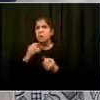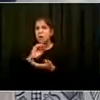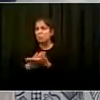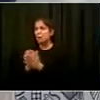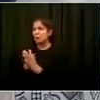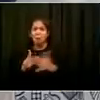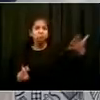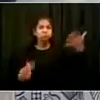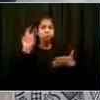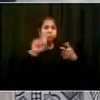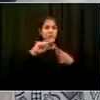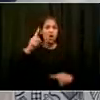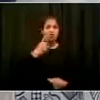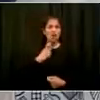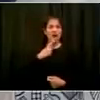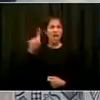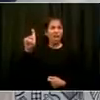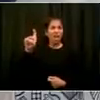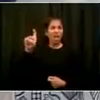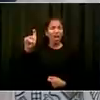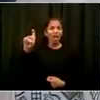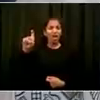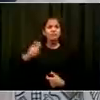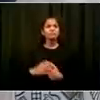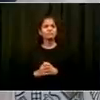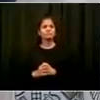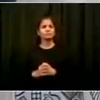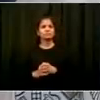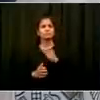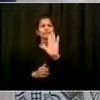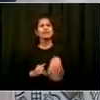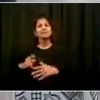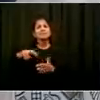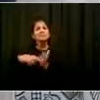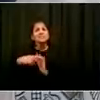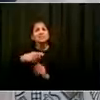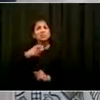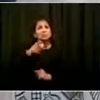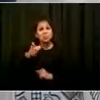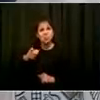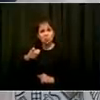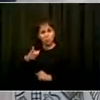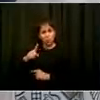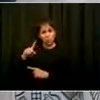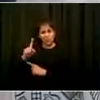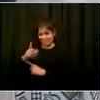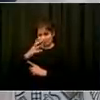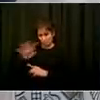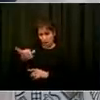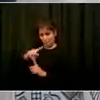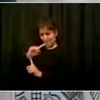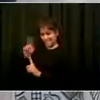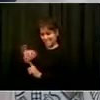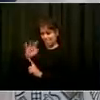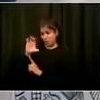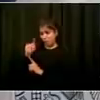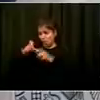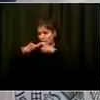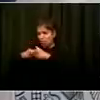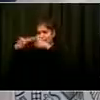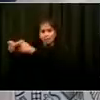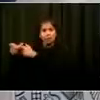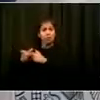anymore at certain zip codes and neighborhoods, but as New York City as a whole? I think, first of